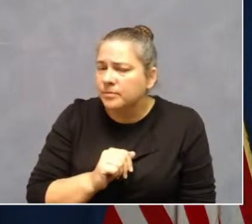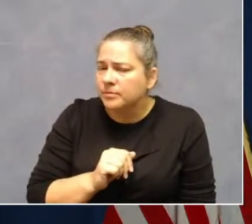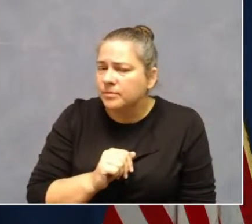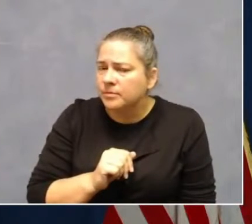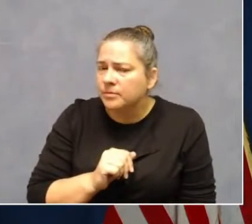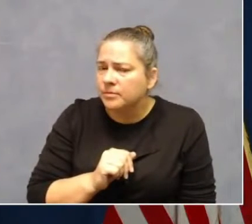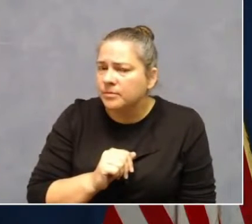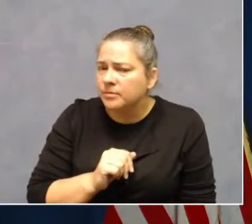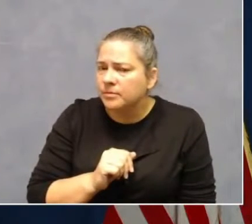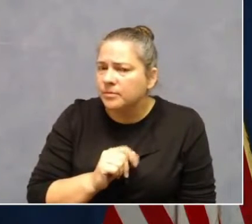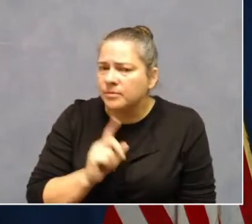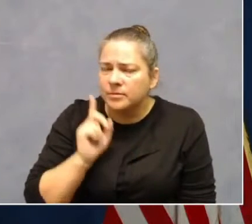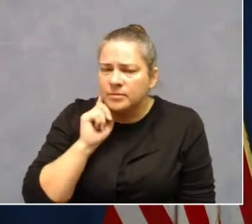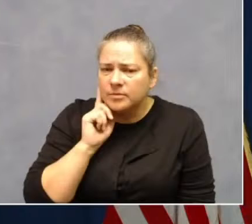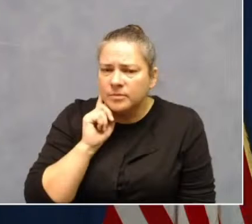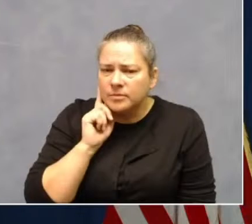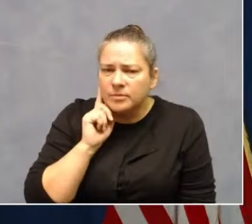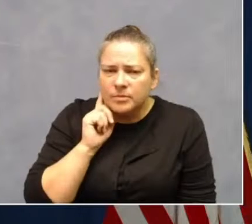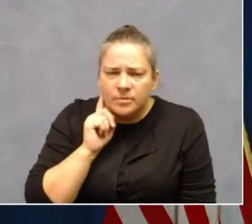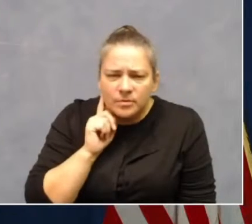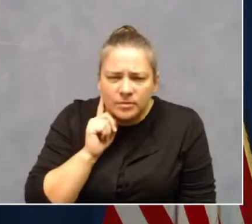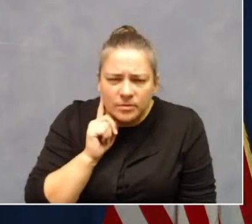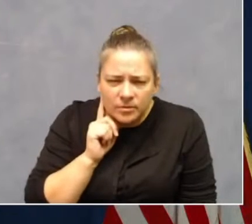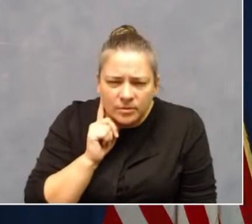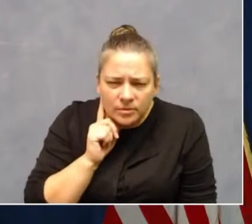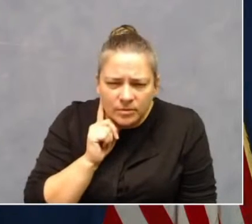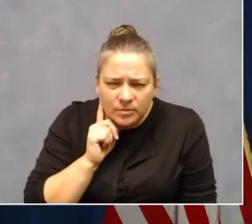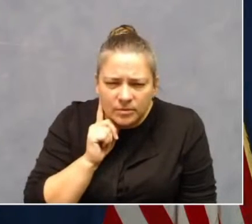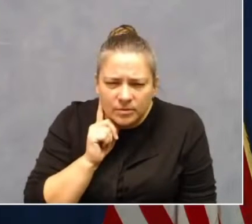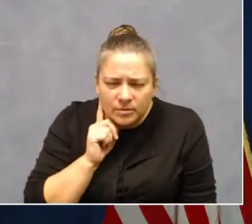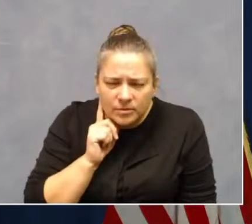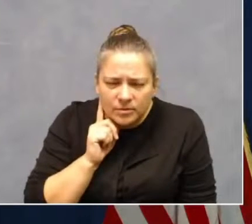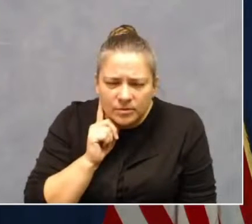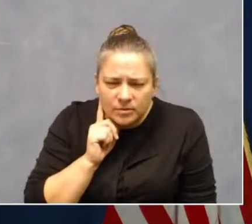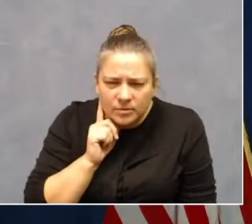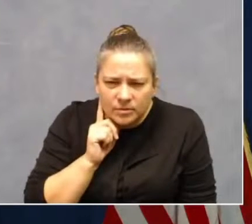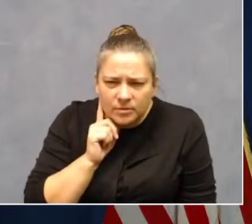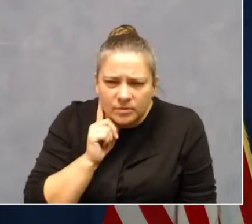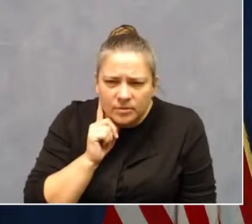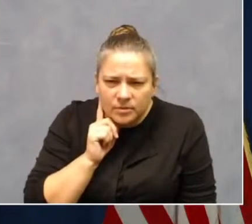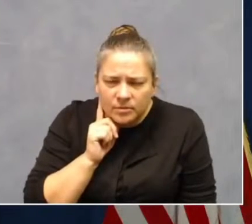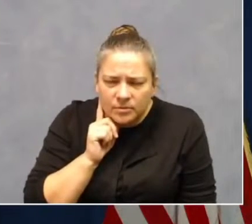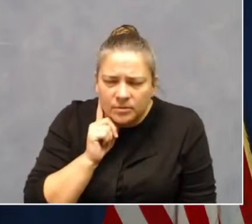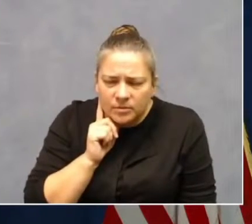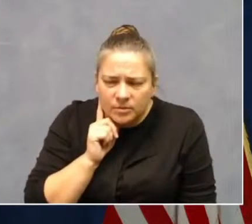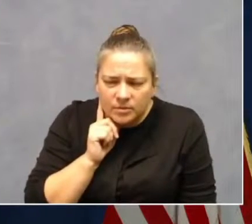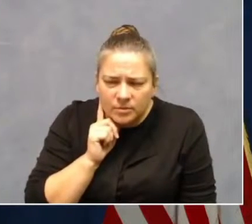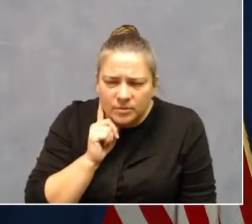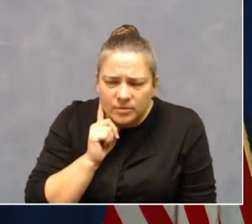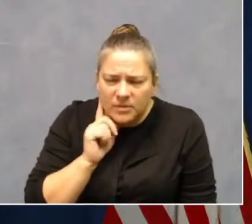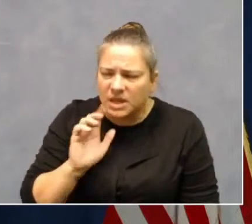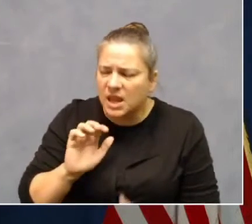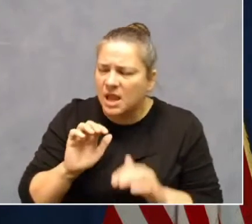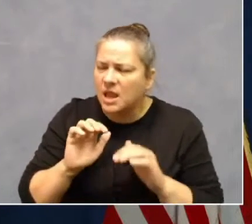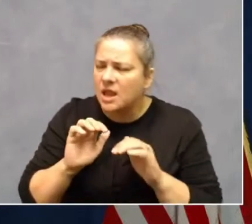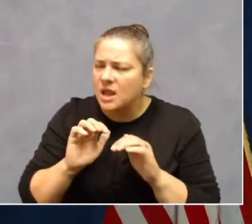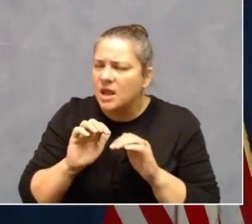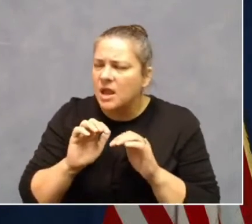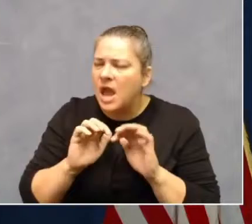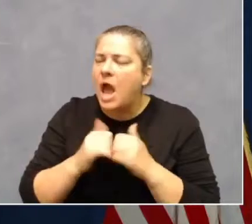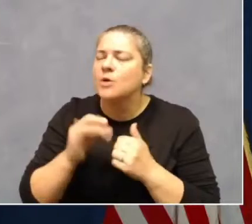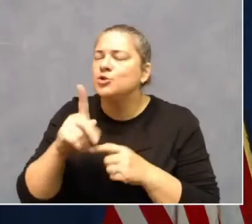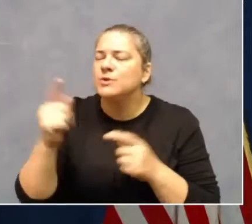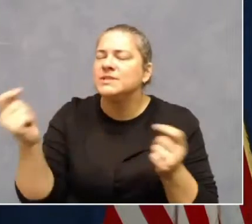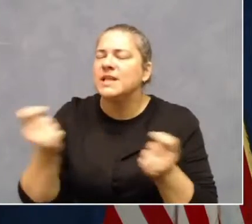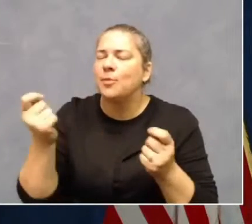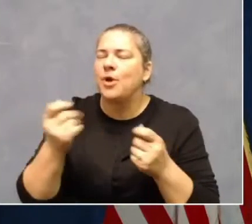Thank you. And if I can go a little bit on the lighter side, how did you celebrate the end of quarantine with the family?